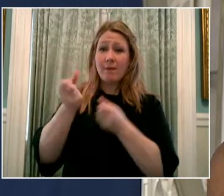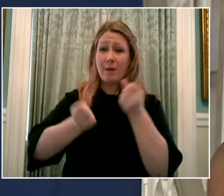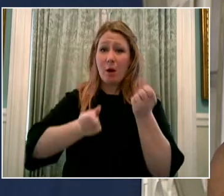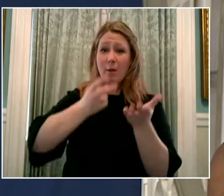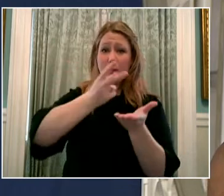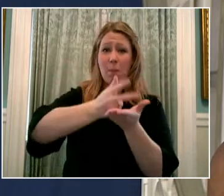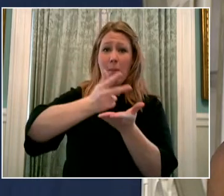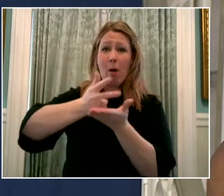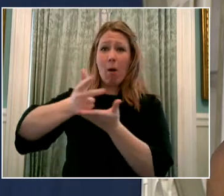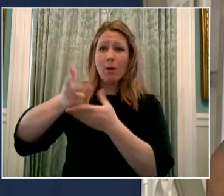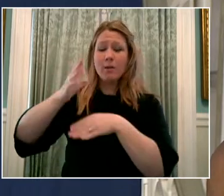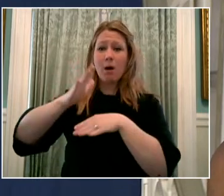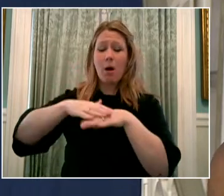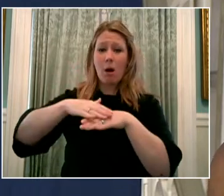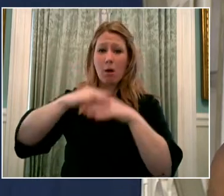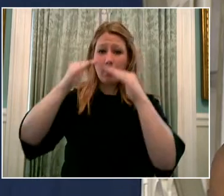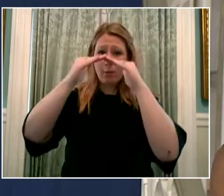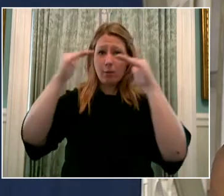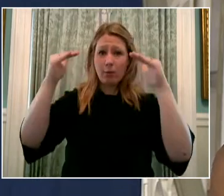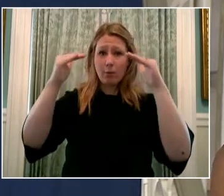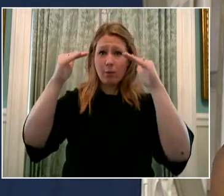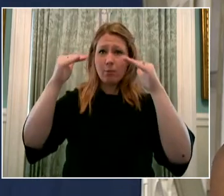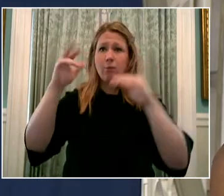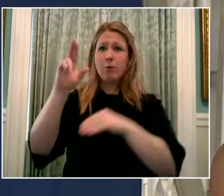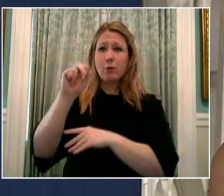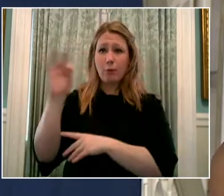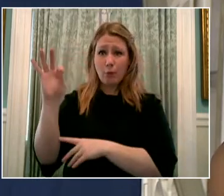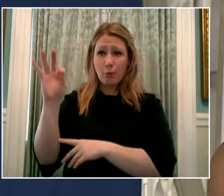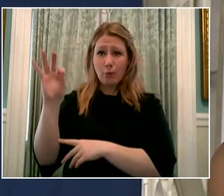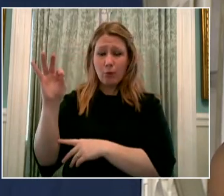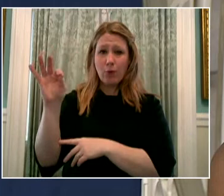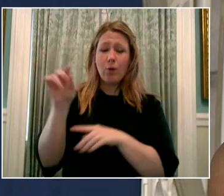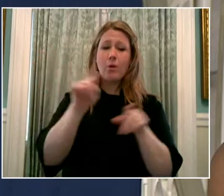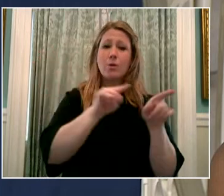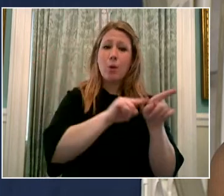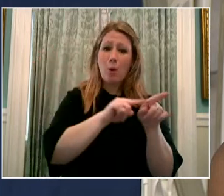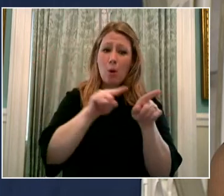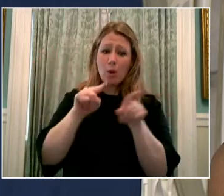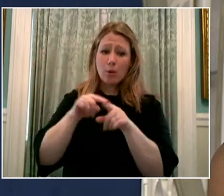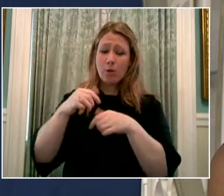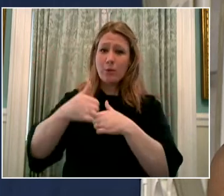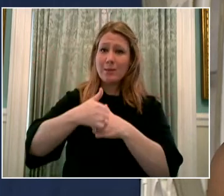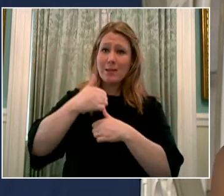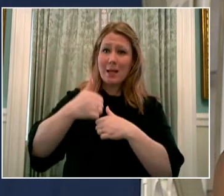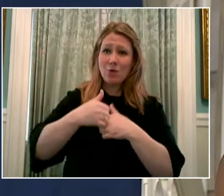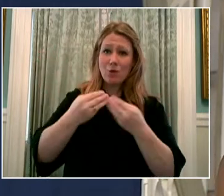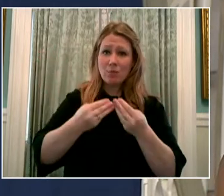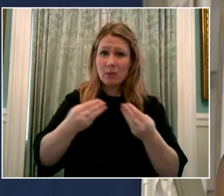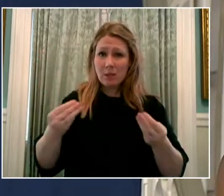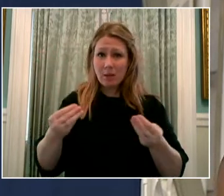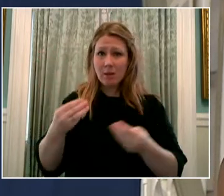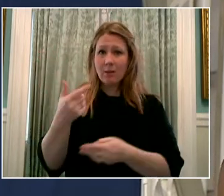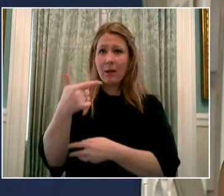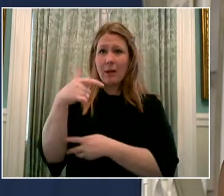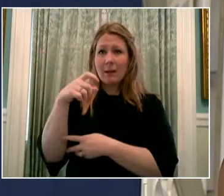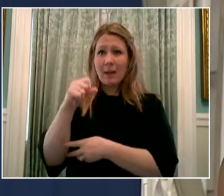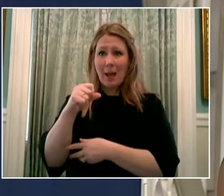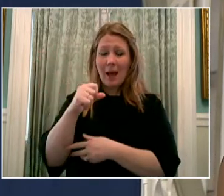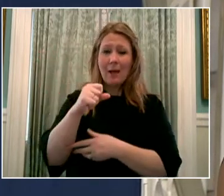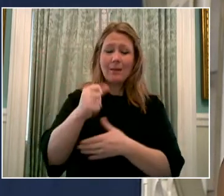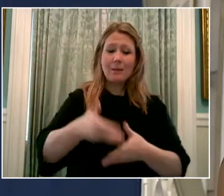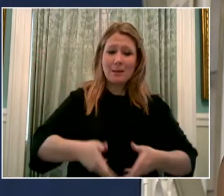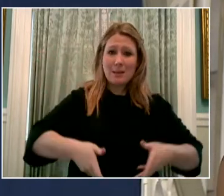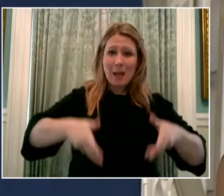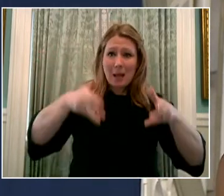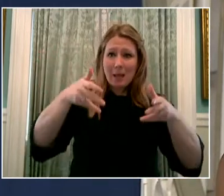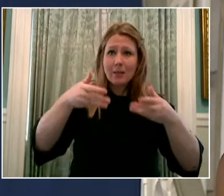materials that are in the garage, right? Gas tanks, fluids. Further complicated by the fact that